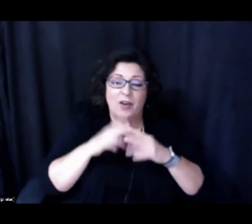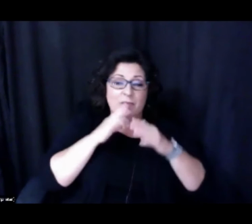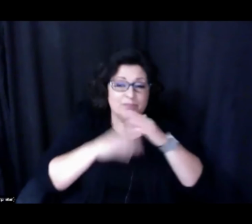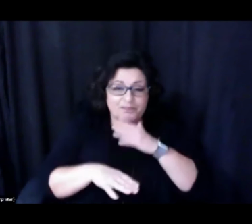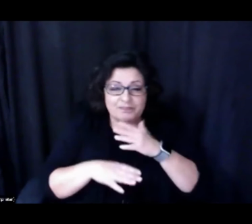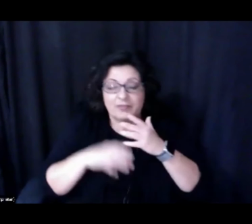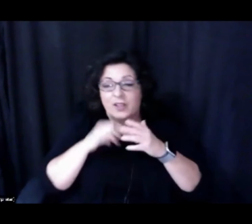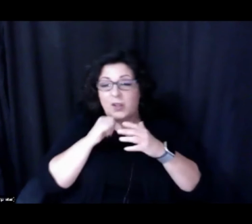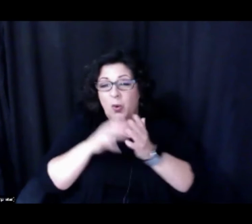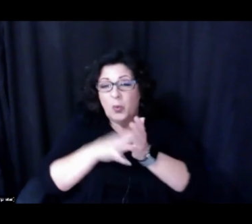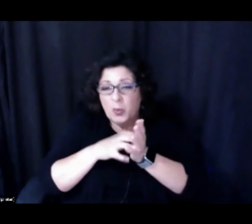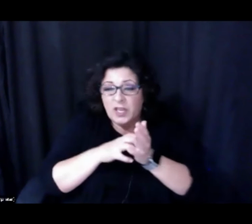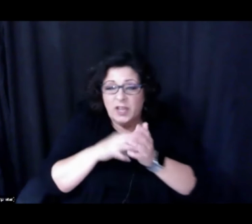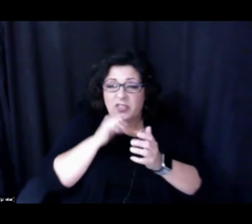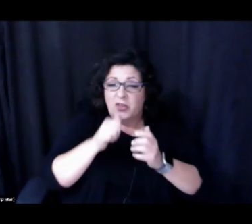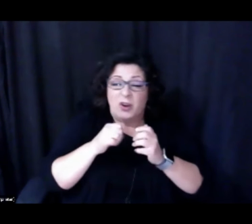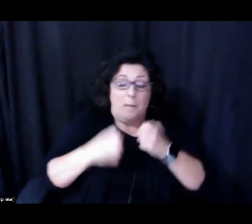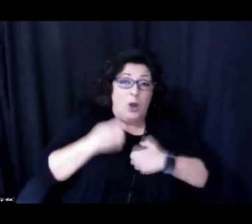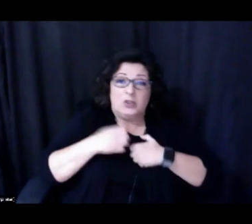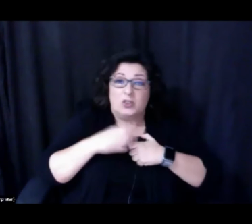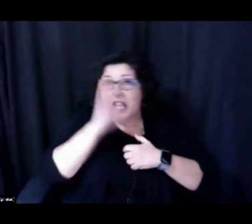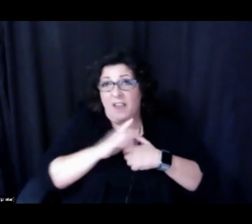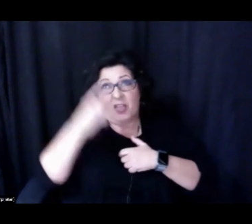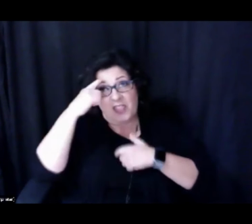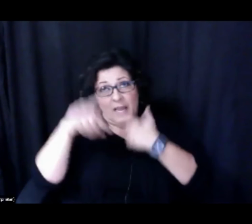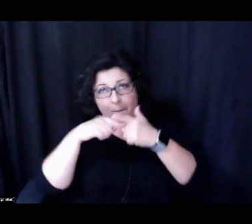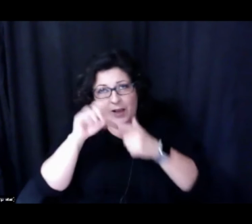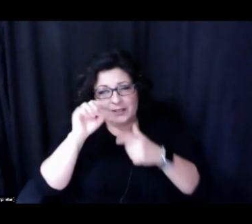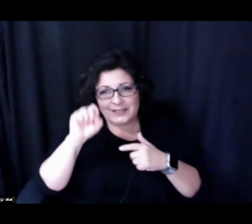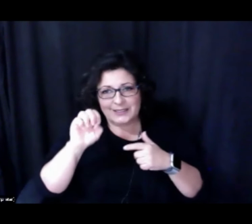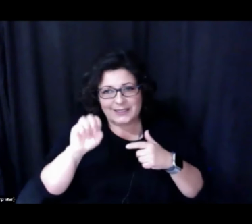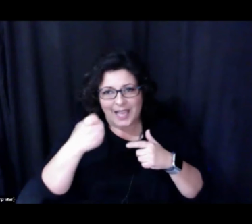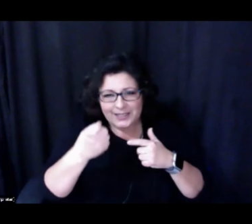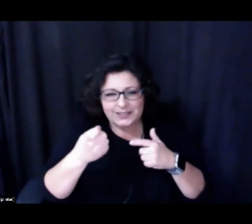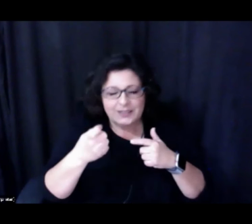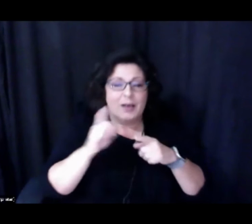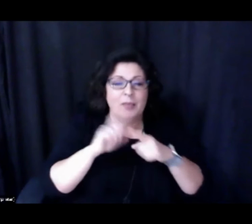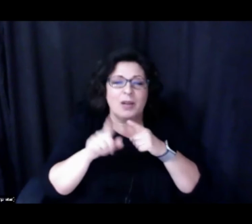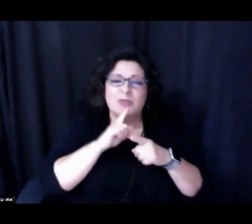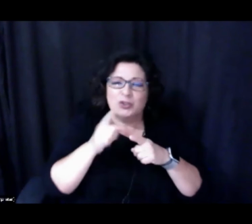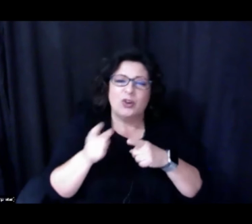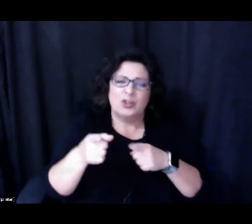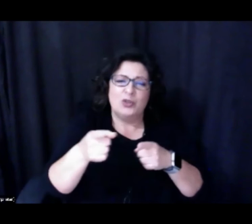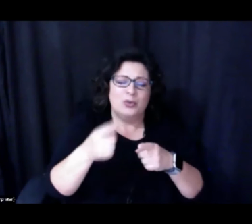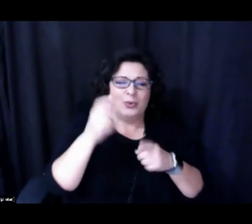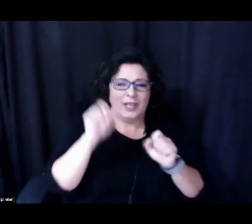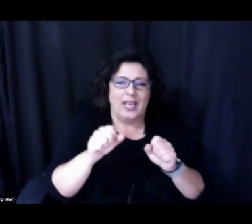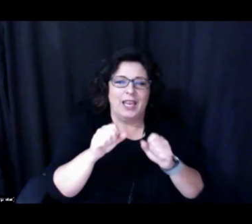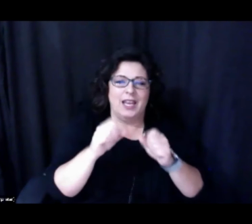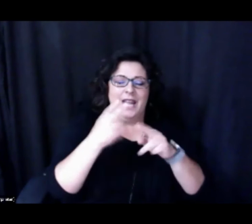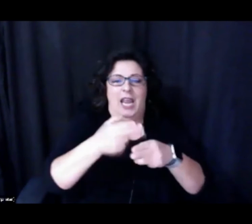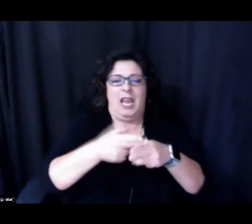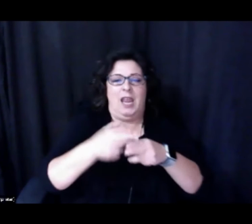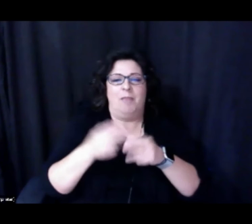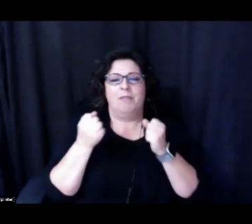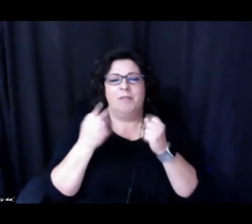passive, they're emotional, they never think about sex. Right, and I'm sure all of you can name many, many different